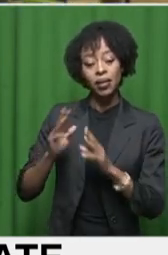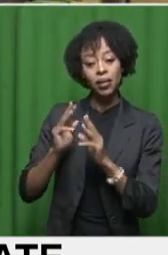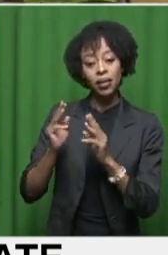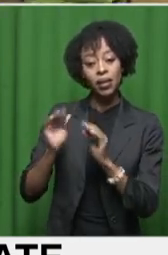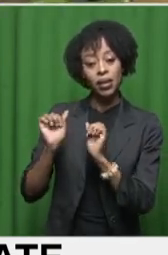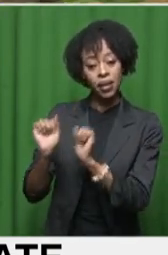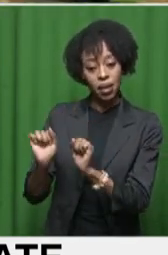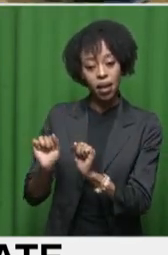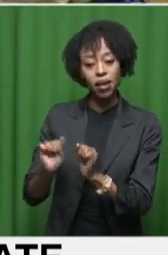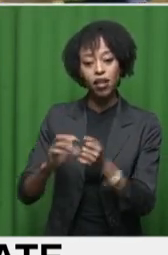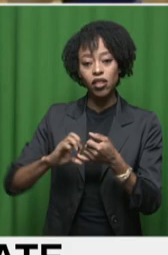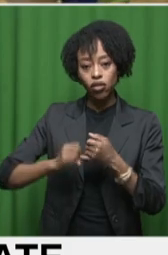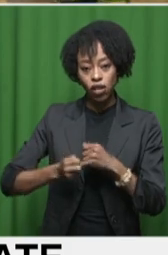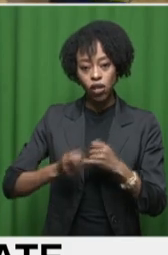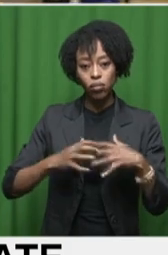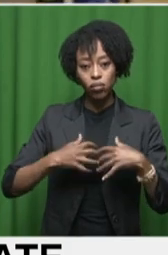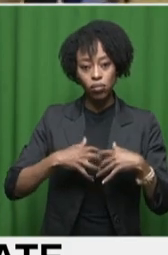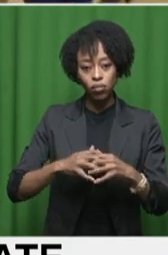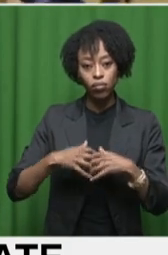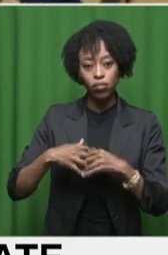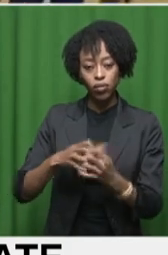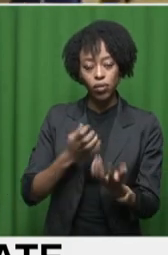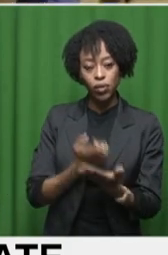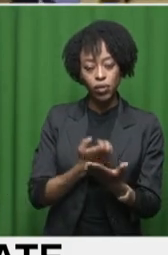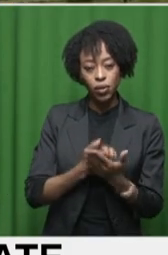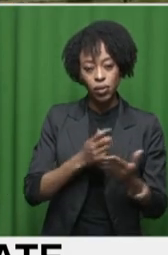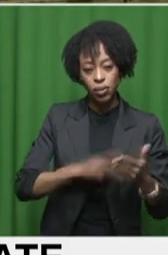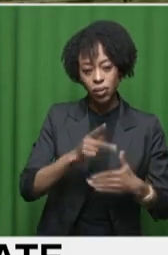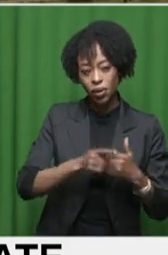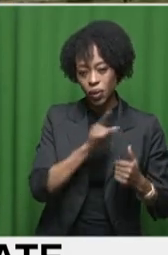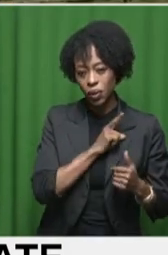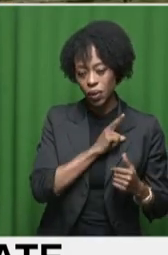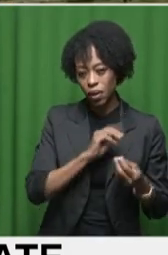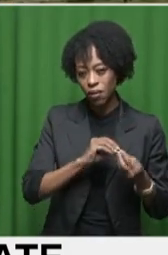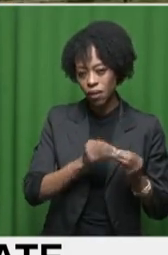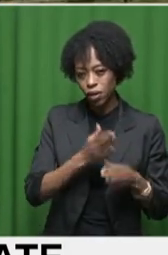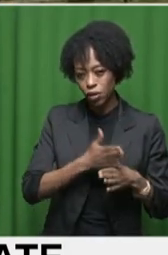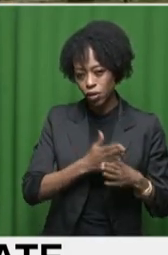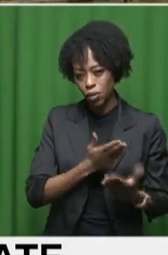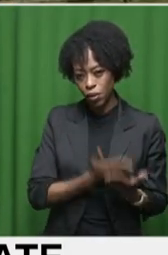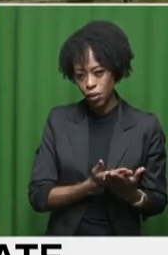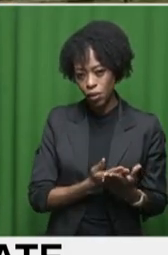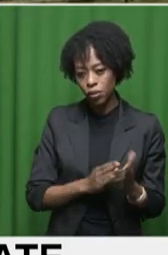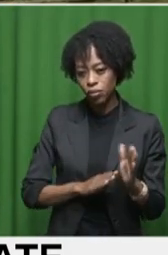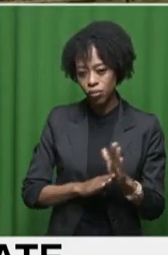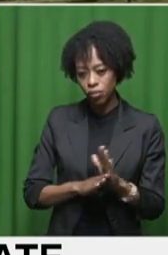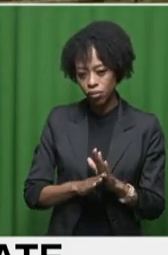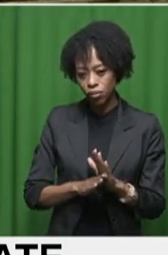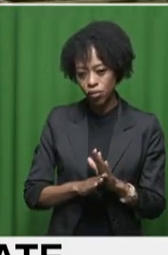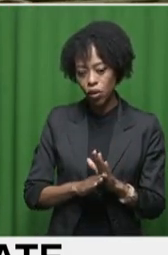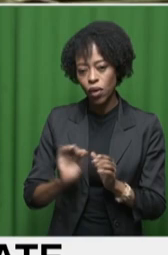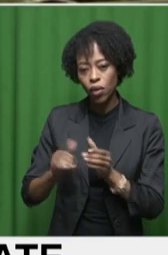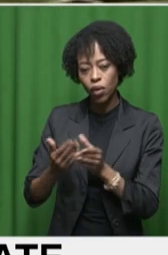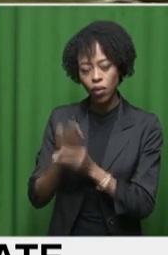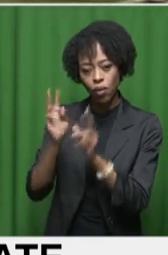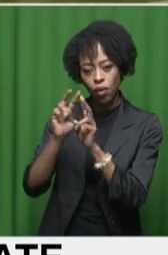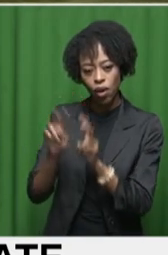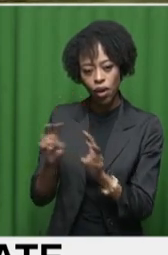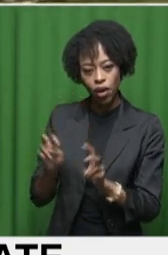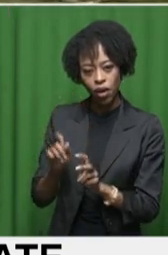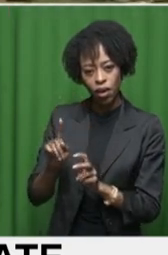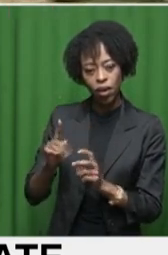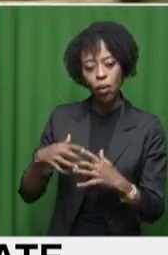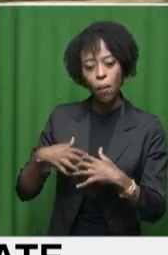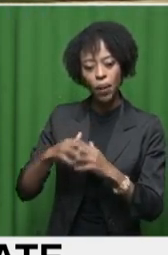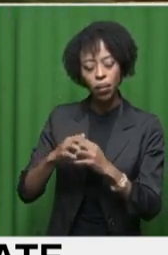big economic projects to create jobs. They've in progress with a green hydrogen project that will